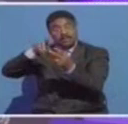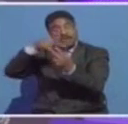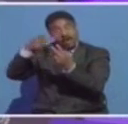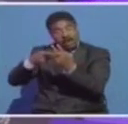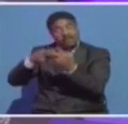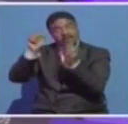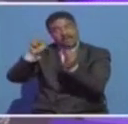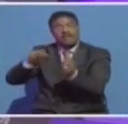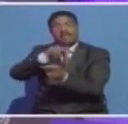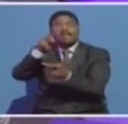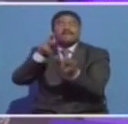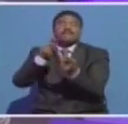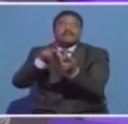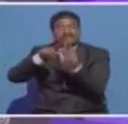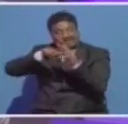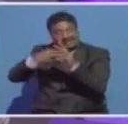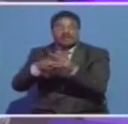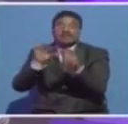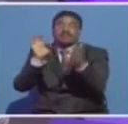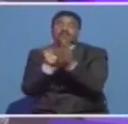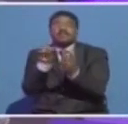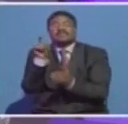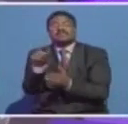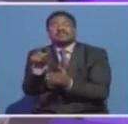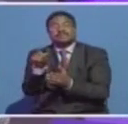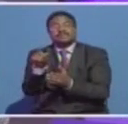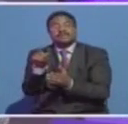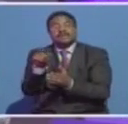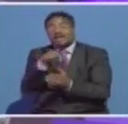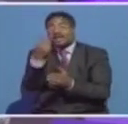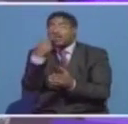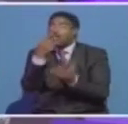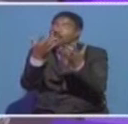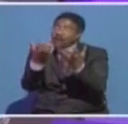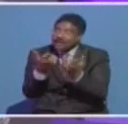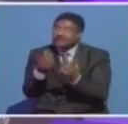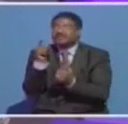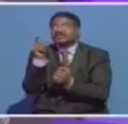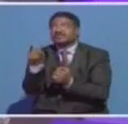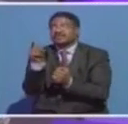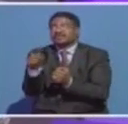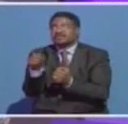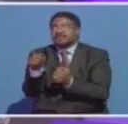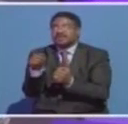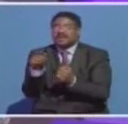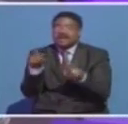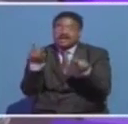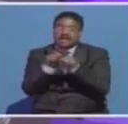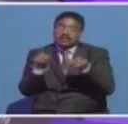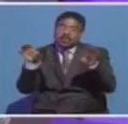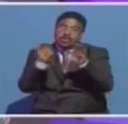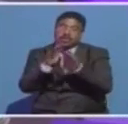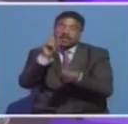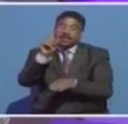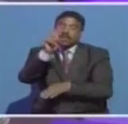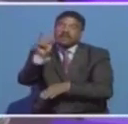perfect starting point for anybody who has interest to do land activities. Going to agriculture. Yeah. Finally, as we close, one last